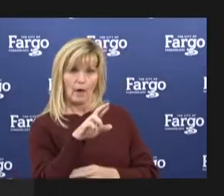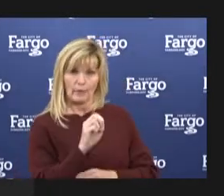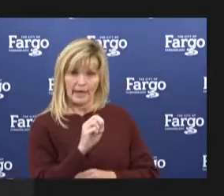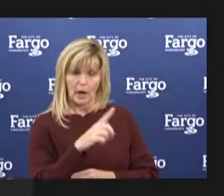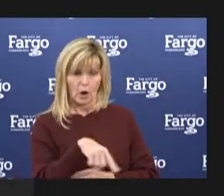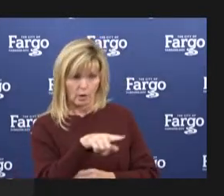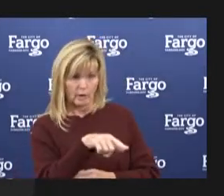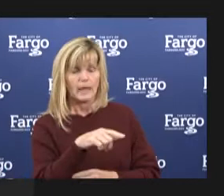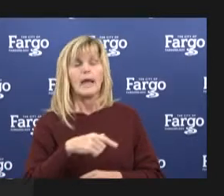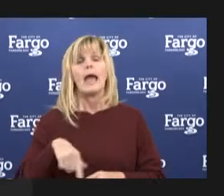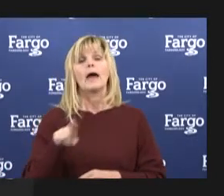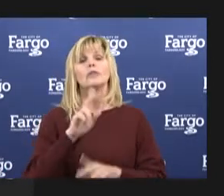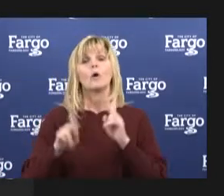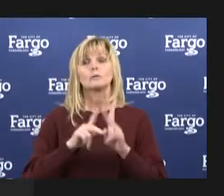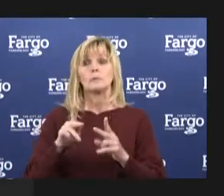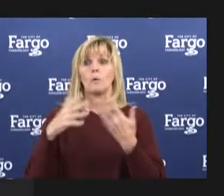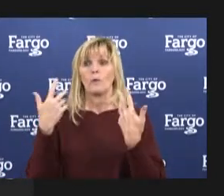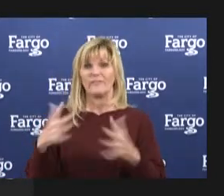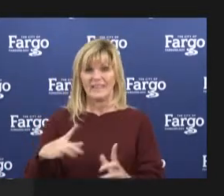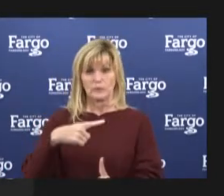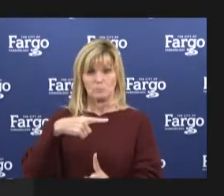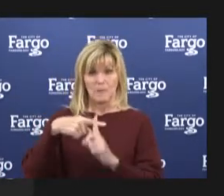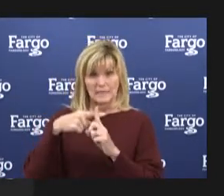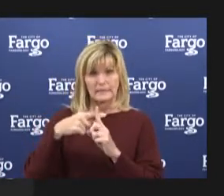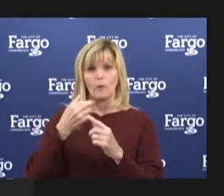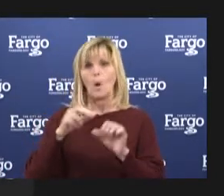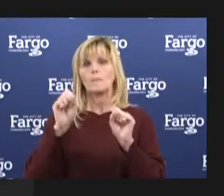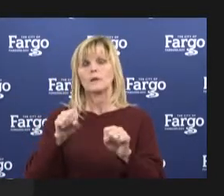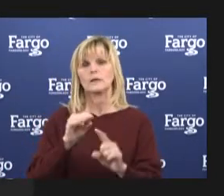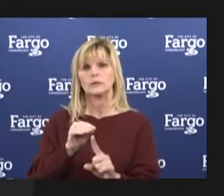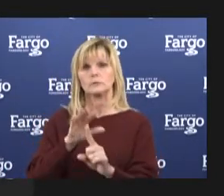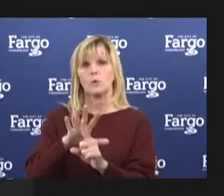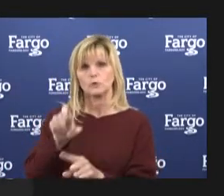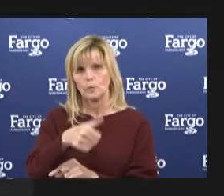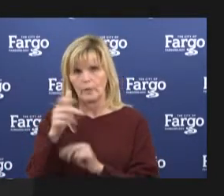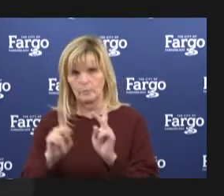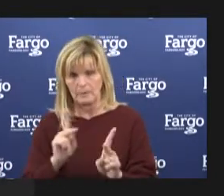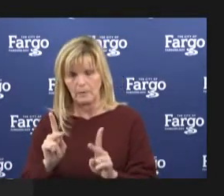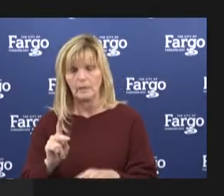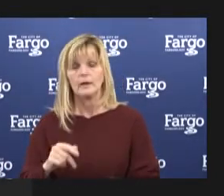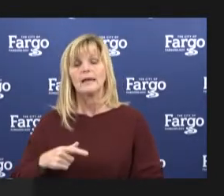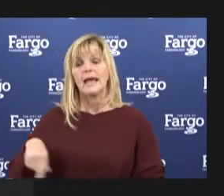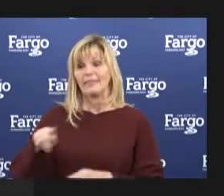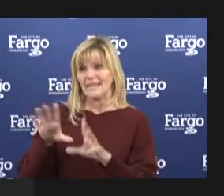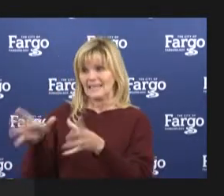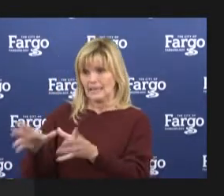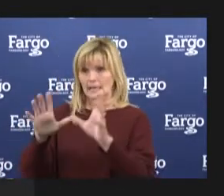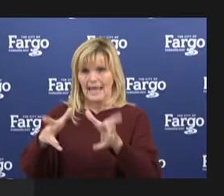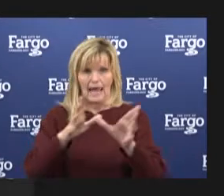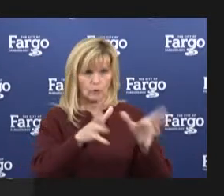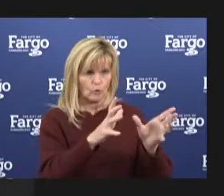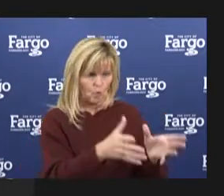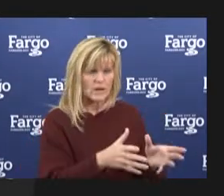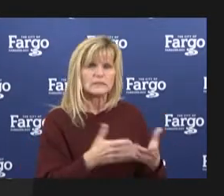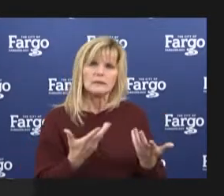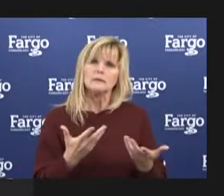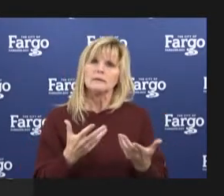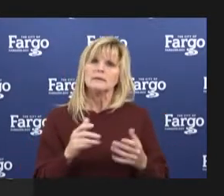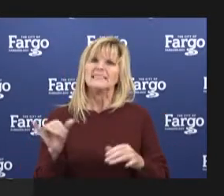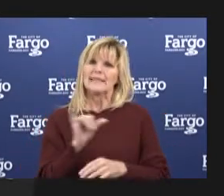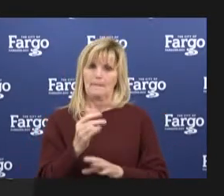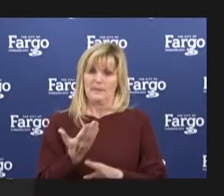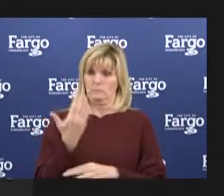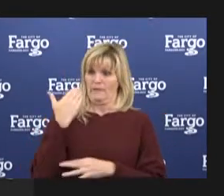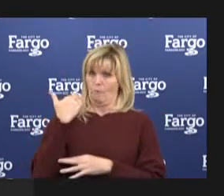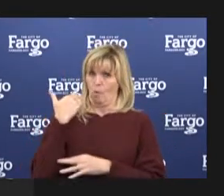with a confirmed or potential exposure. These categories are in addition to the original testing matrix that was developed